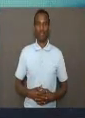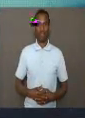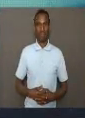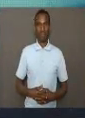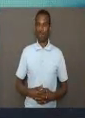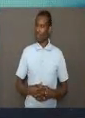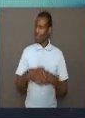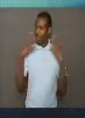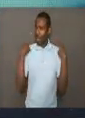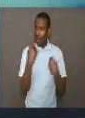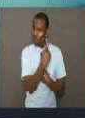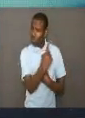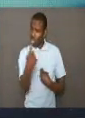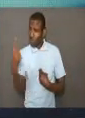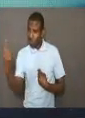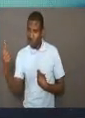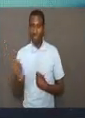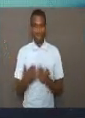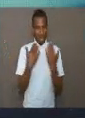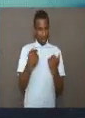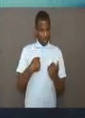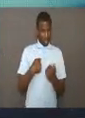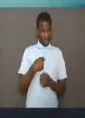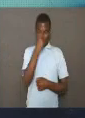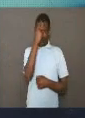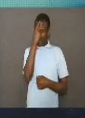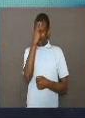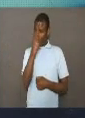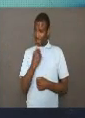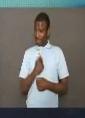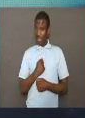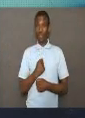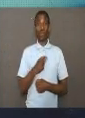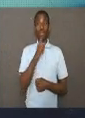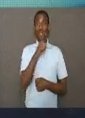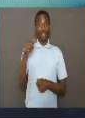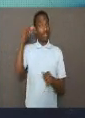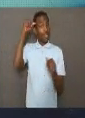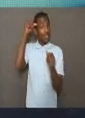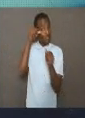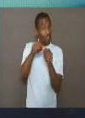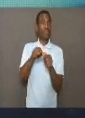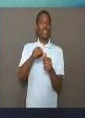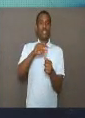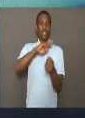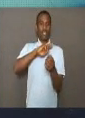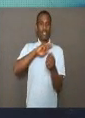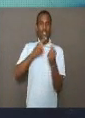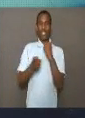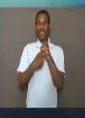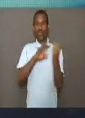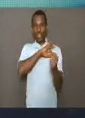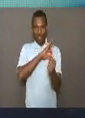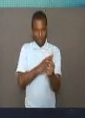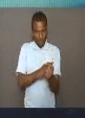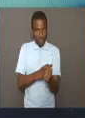Hello, everyone. As I am sure you can recall, a restoring force